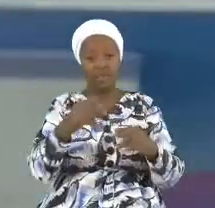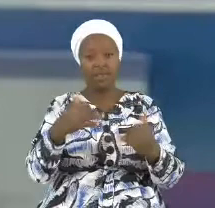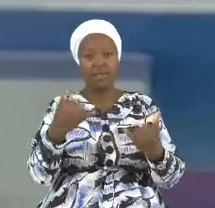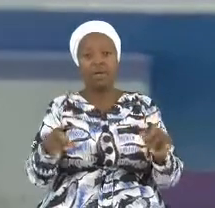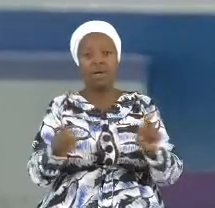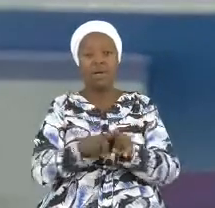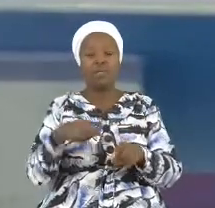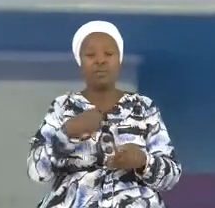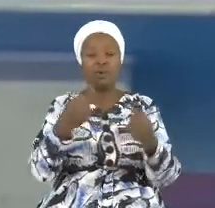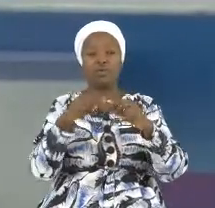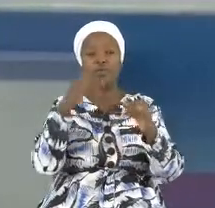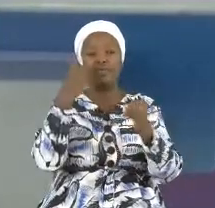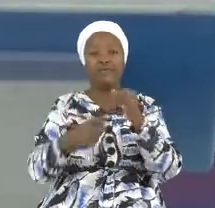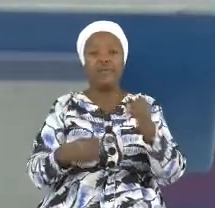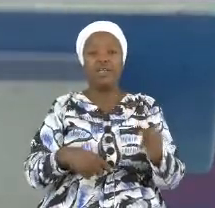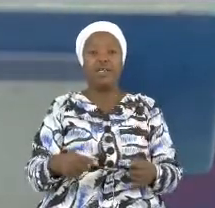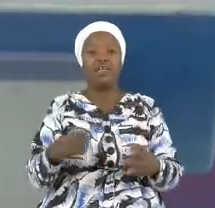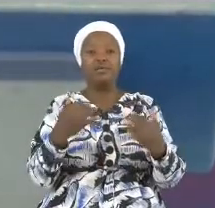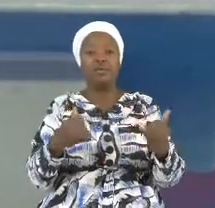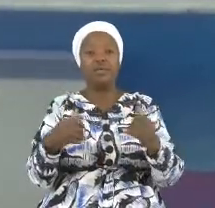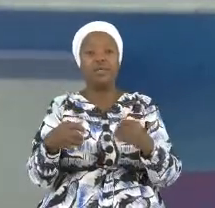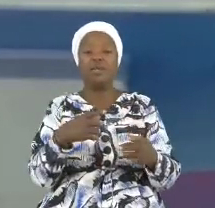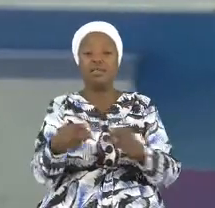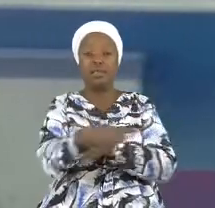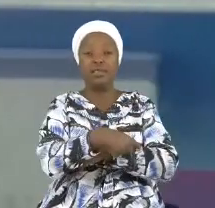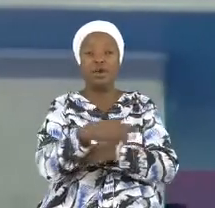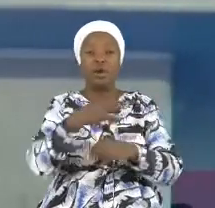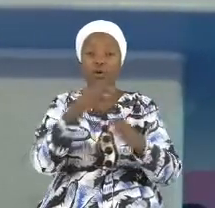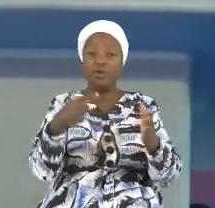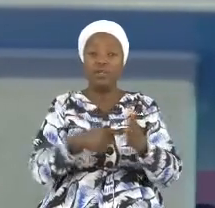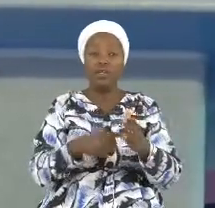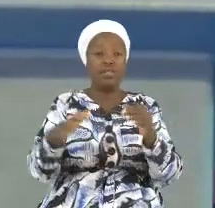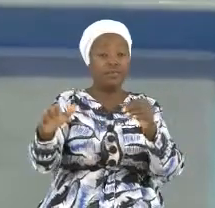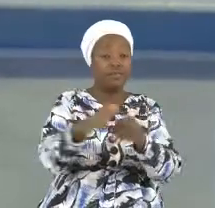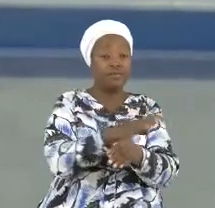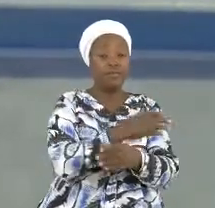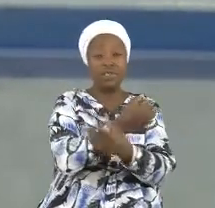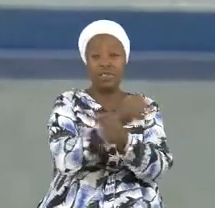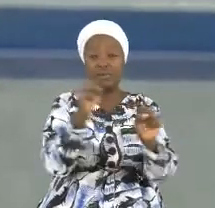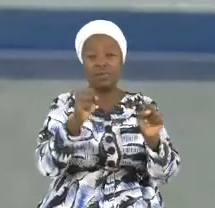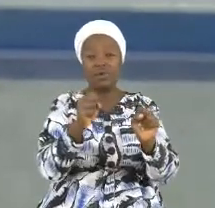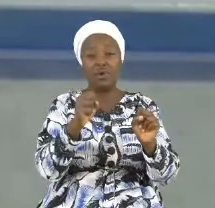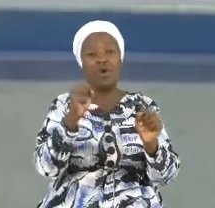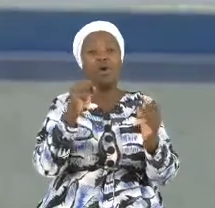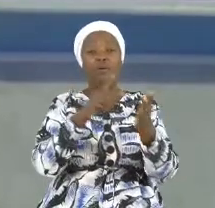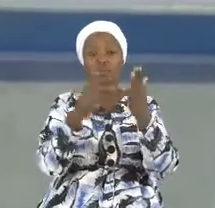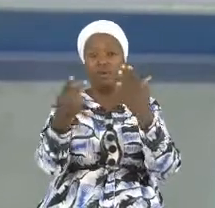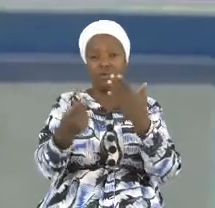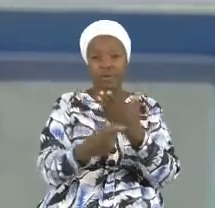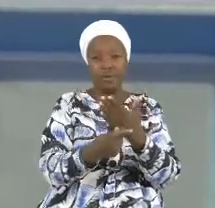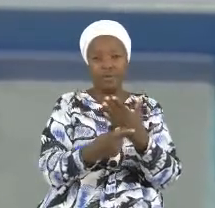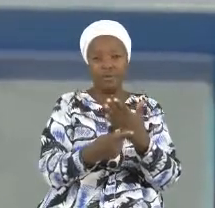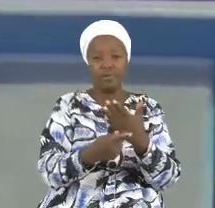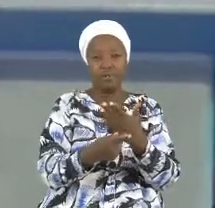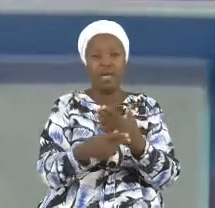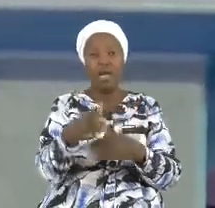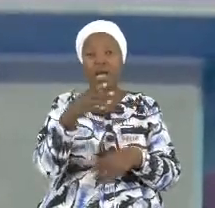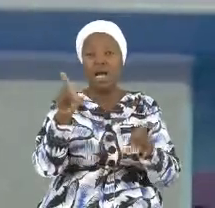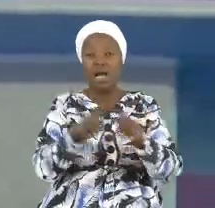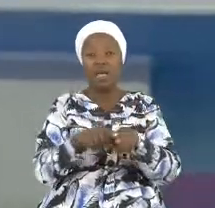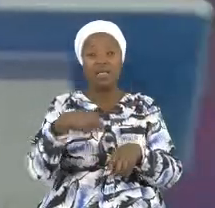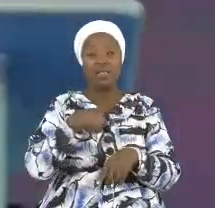final day of this full redemption crusade. As we were having